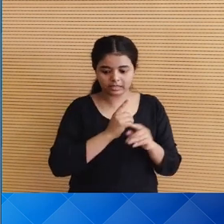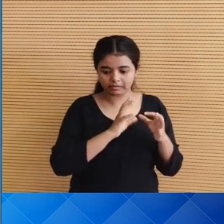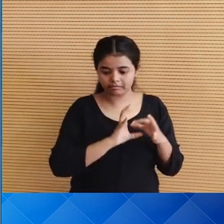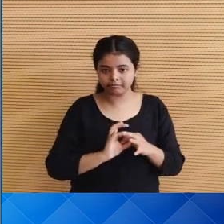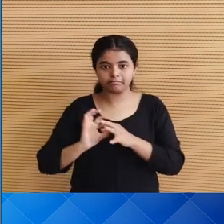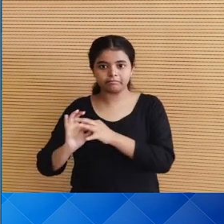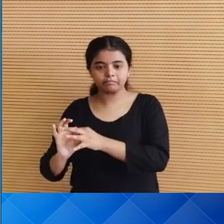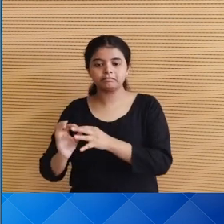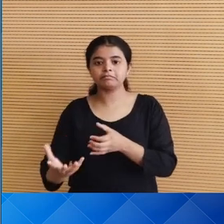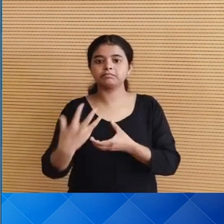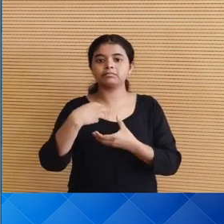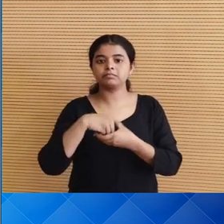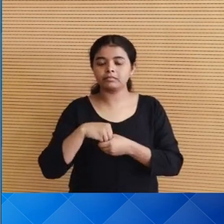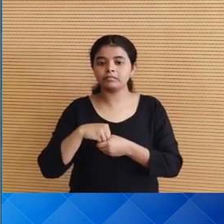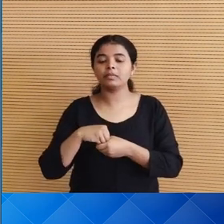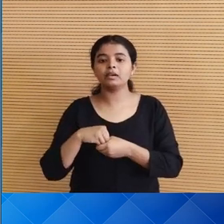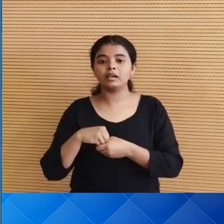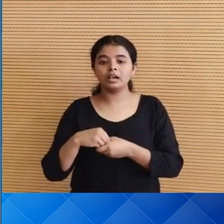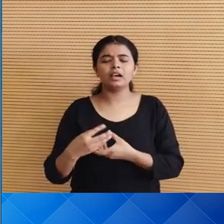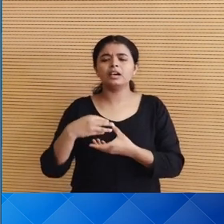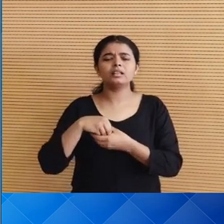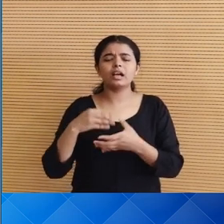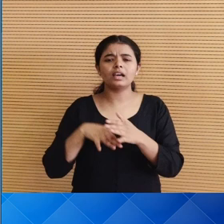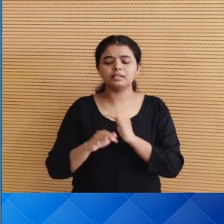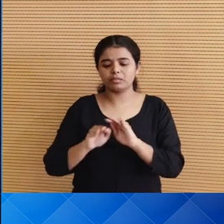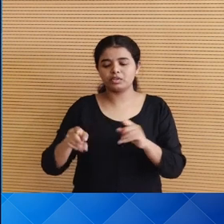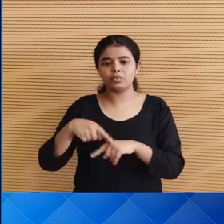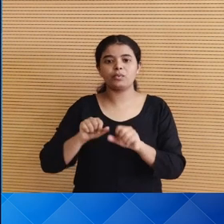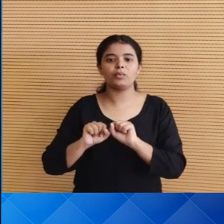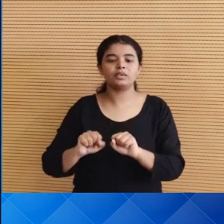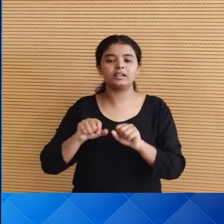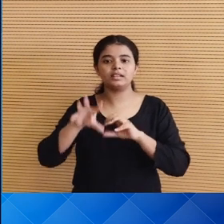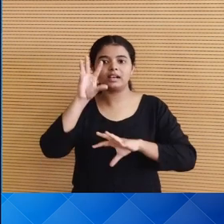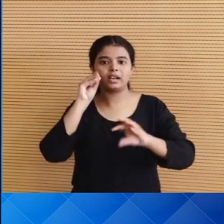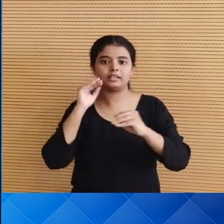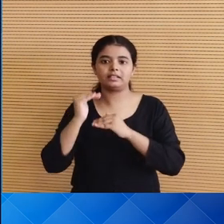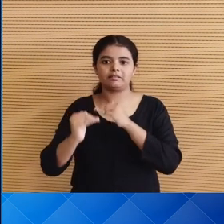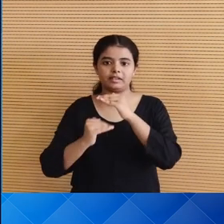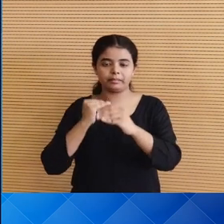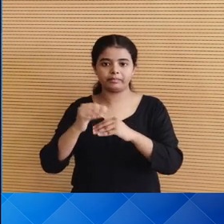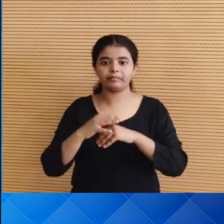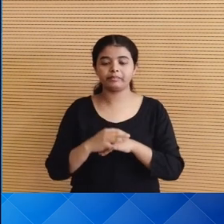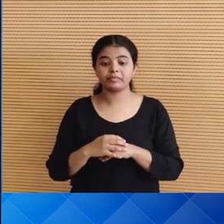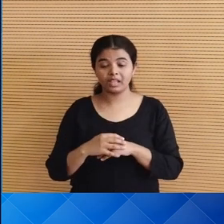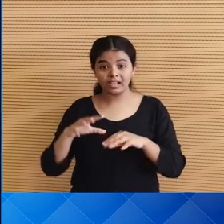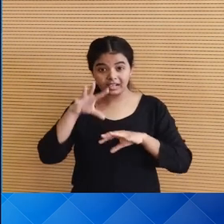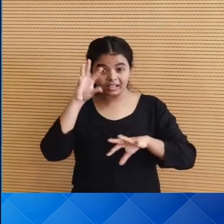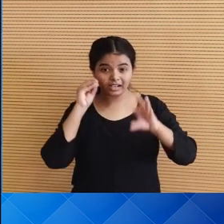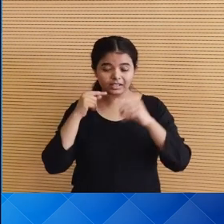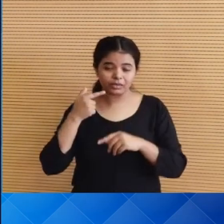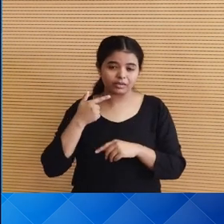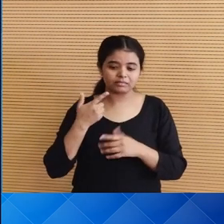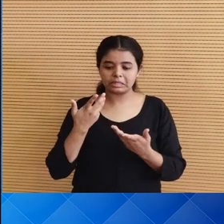are involved, they are engaged in the learning and development of the children. Learning should happen in a play-based approach, in a